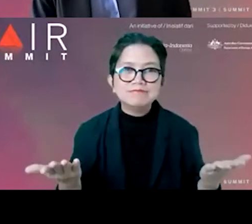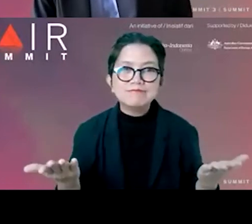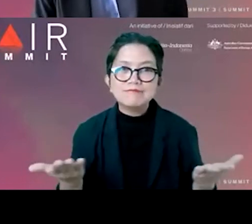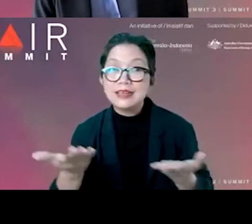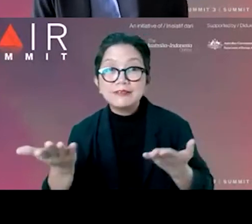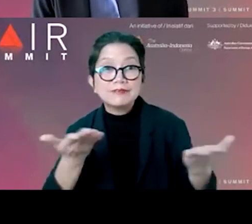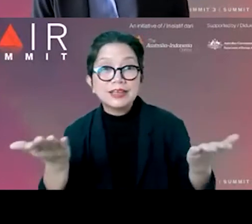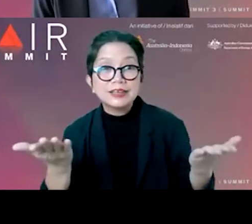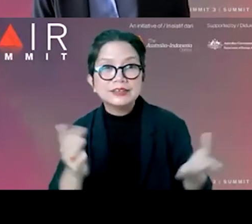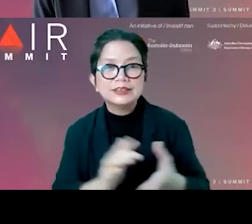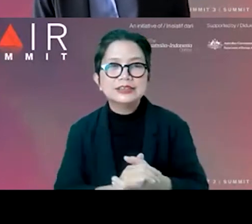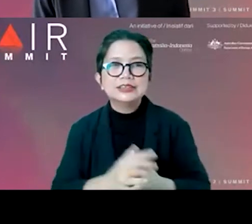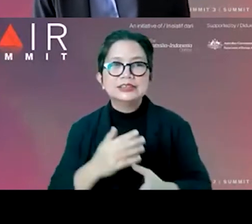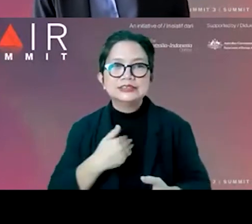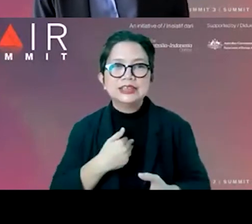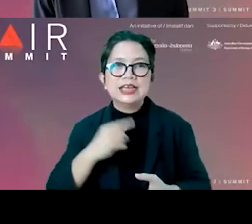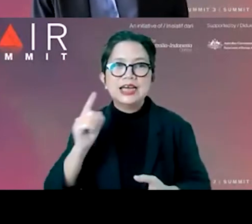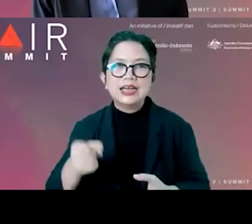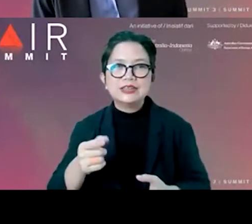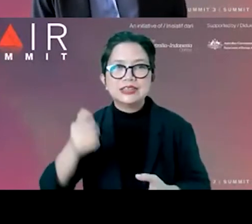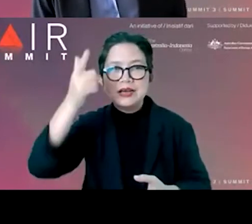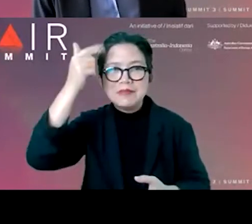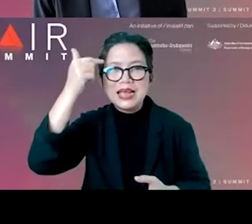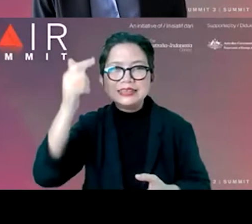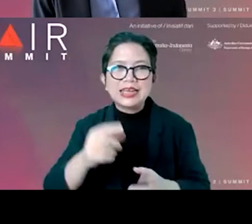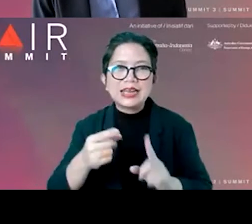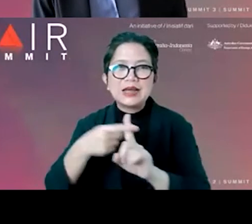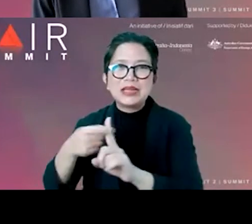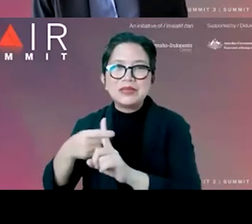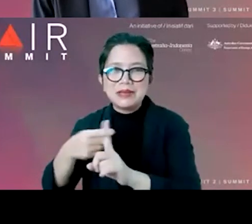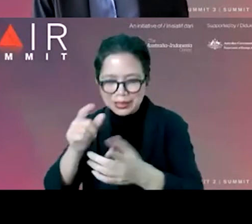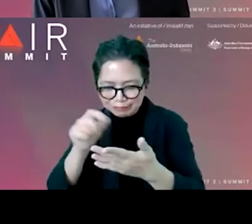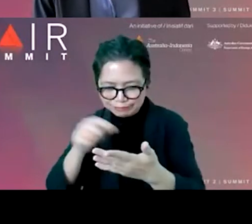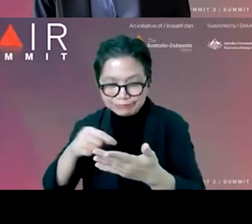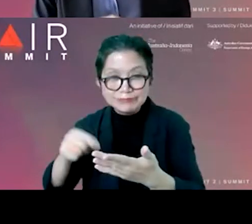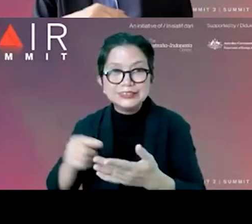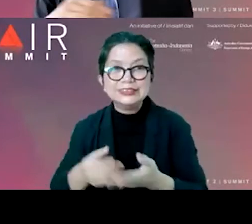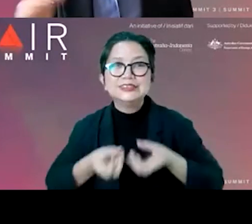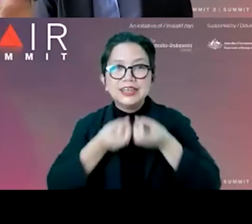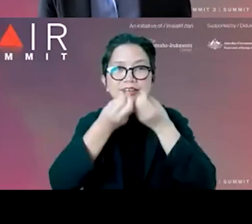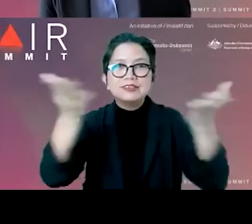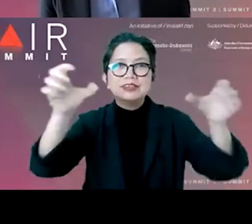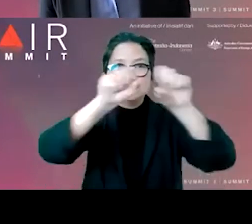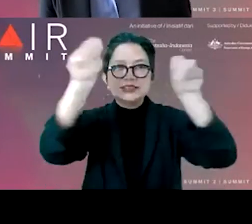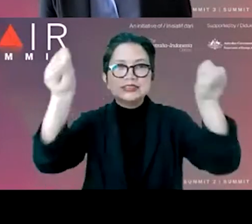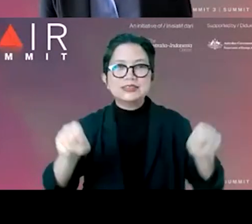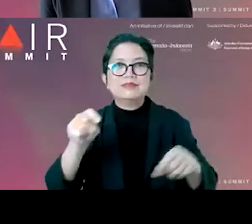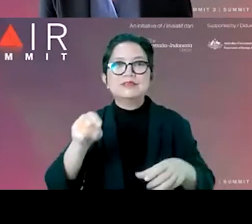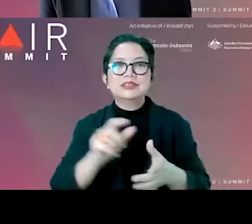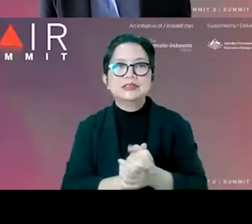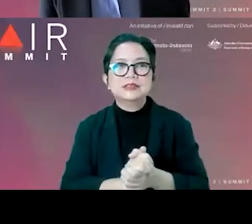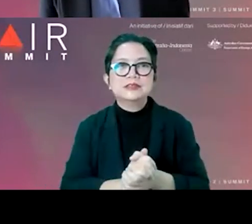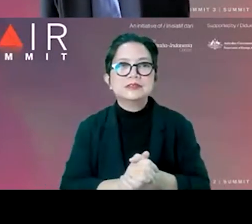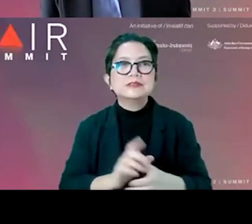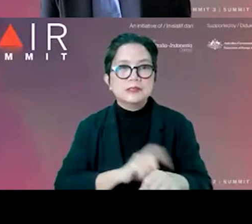course again. And we are going to release that modelling to you as well very soon. If you have signed up to the